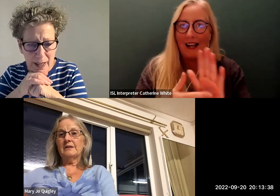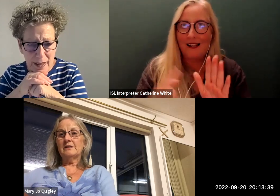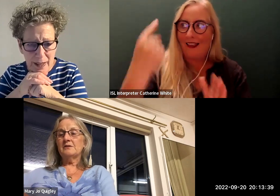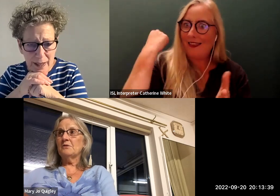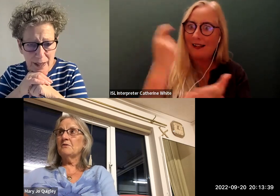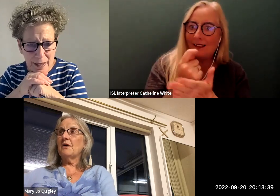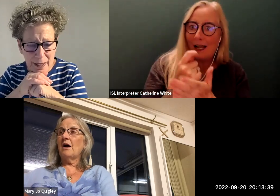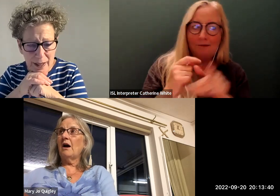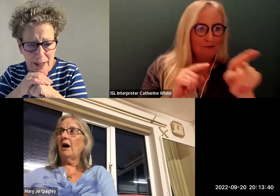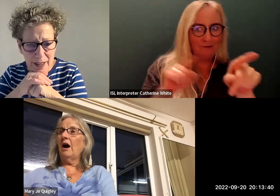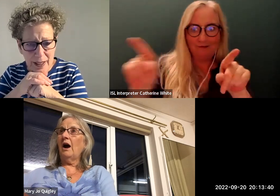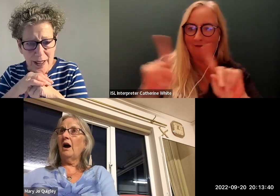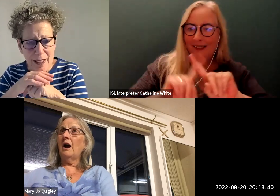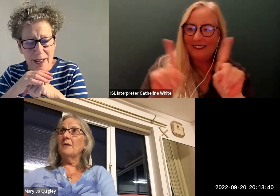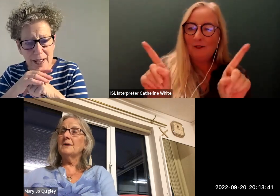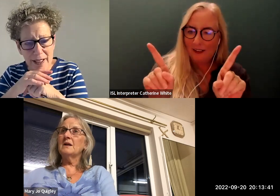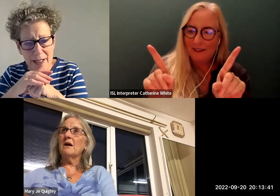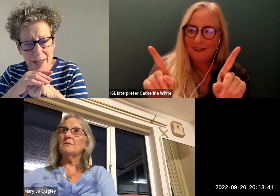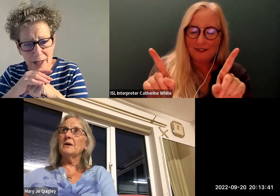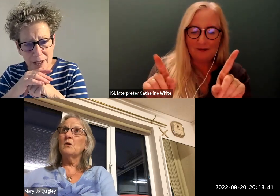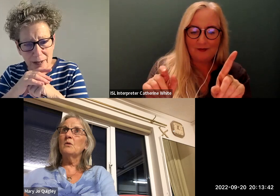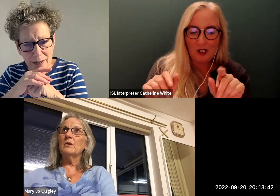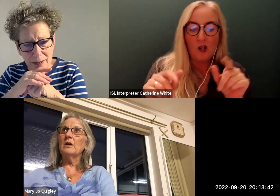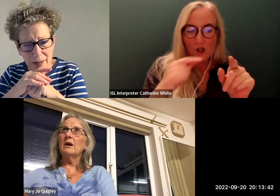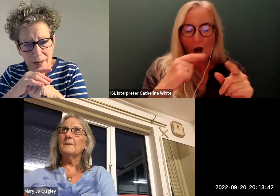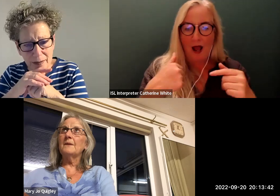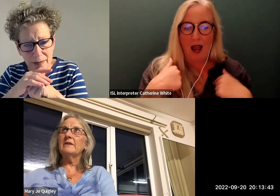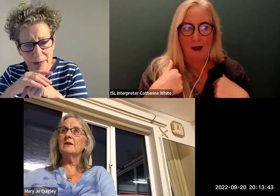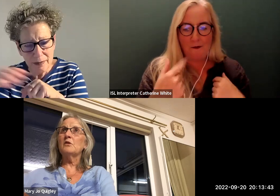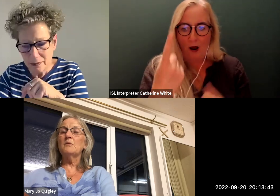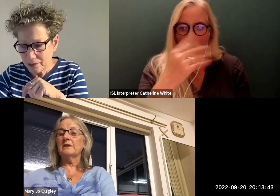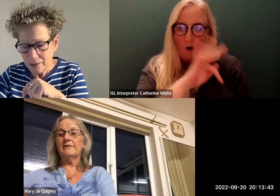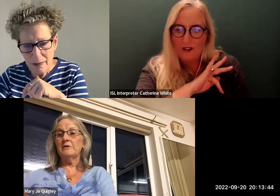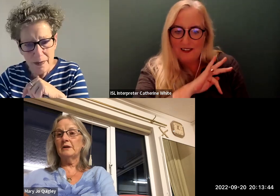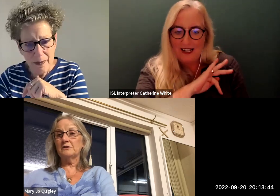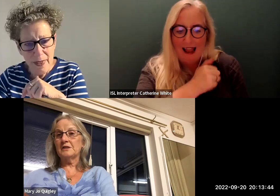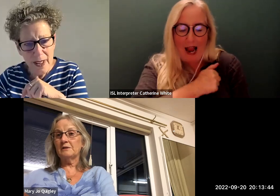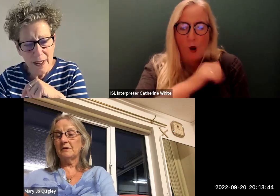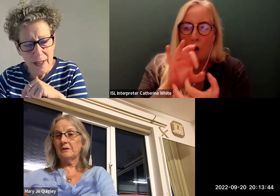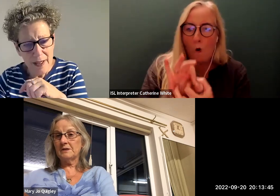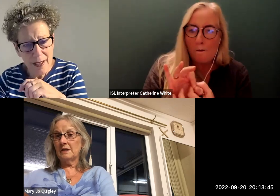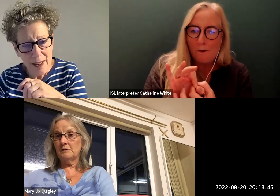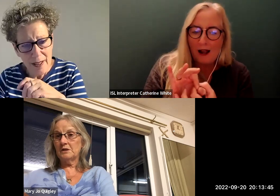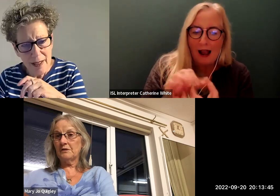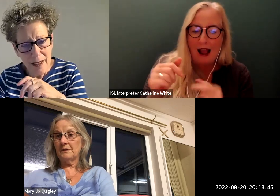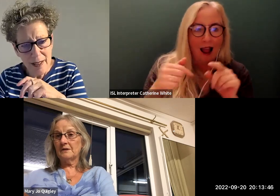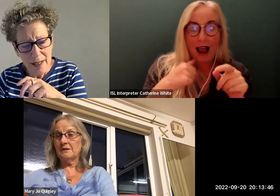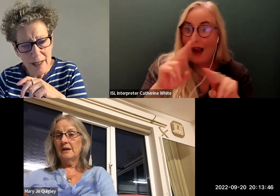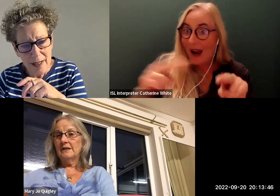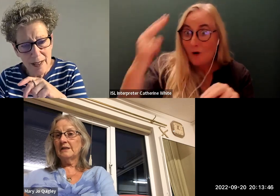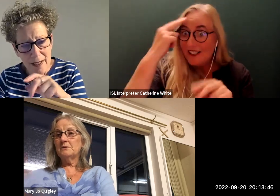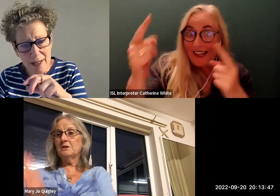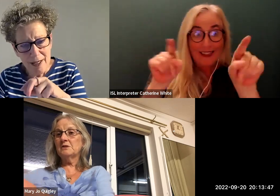And so being on my own, I think at home, I could never really understand what they were saying to each other,